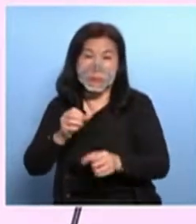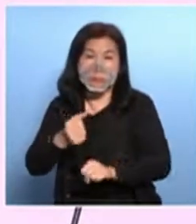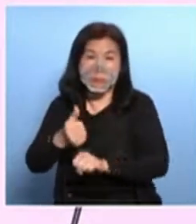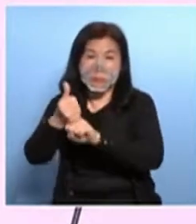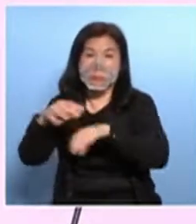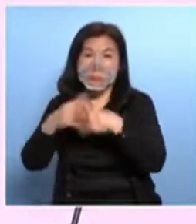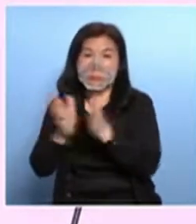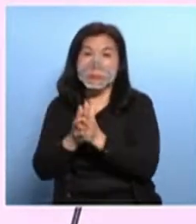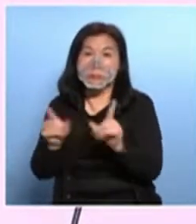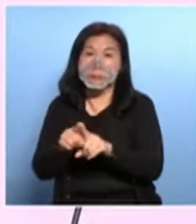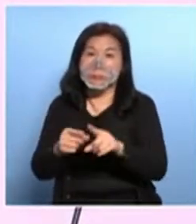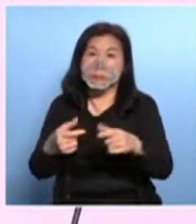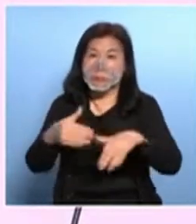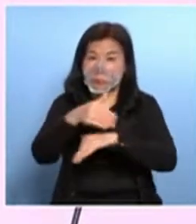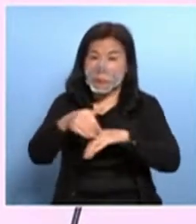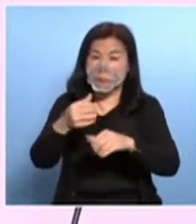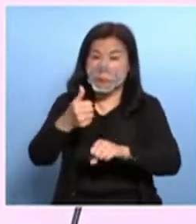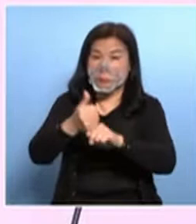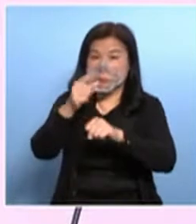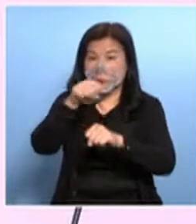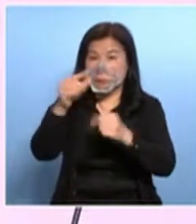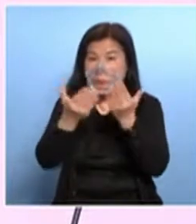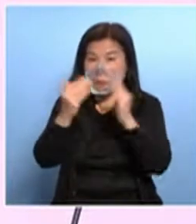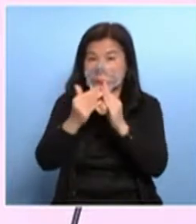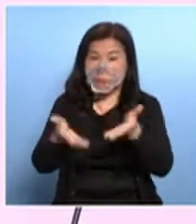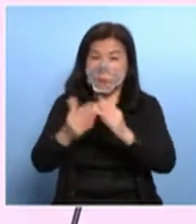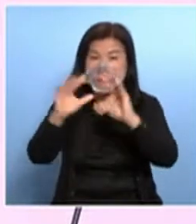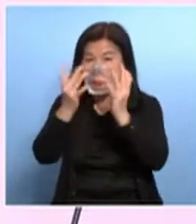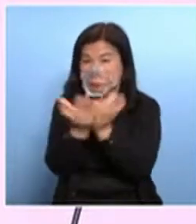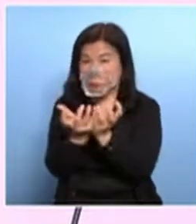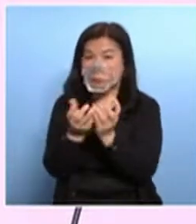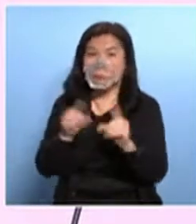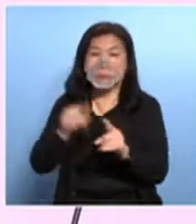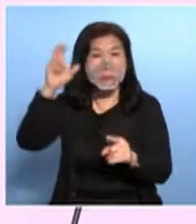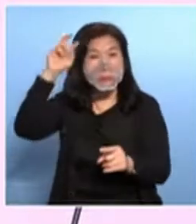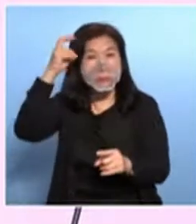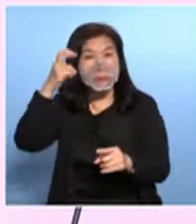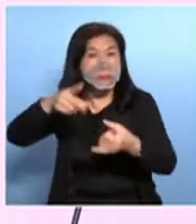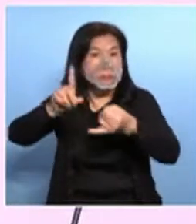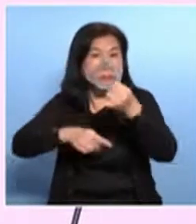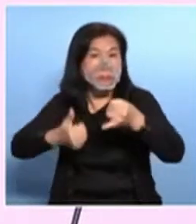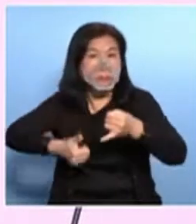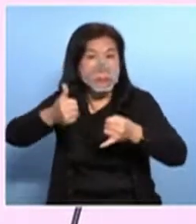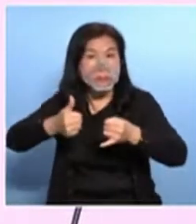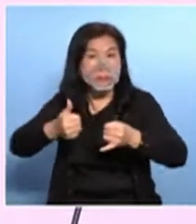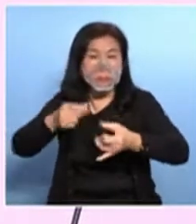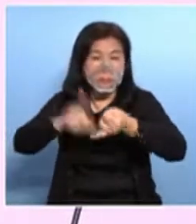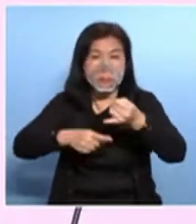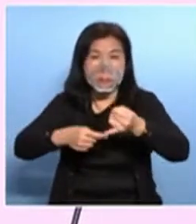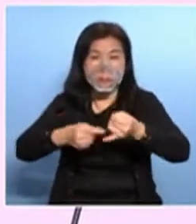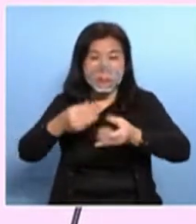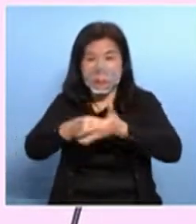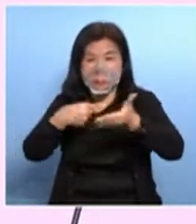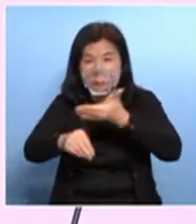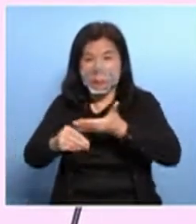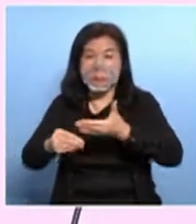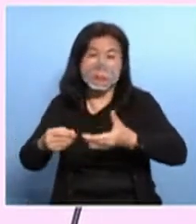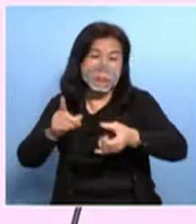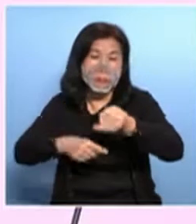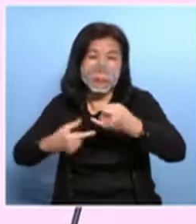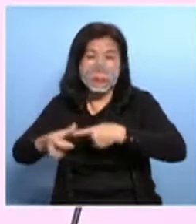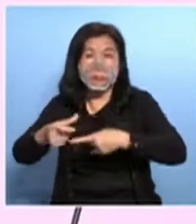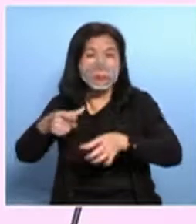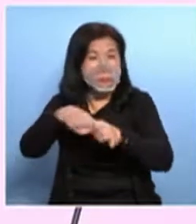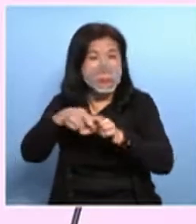Fund has been supporting universities in setting up their own startups and commercializing their R&D results, with a view to